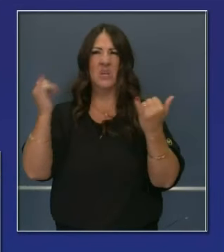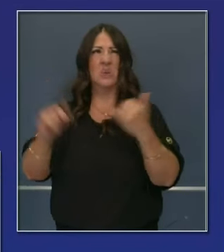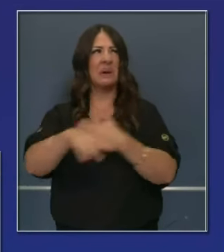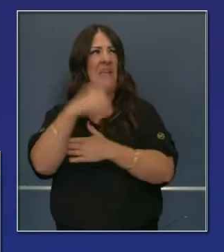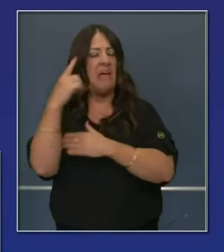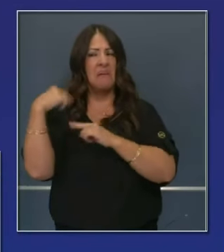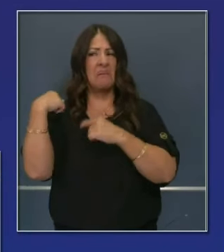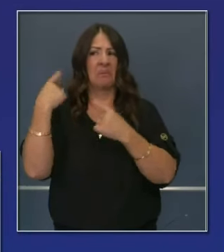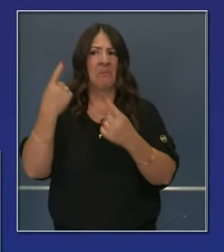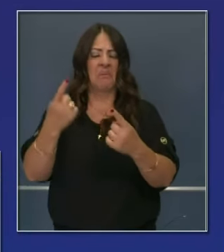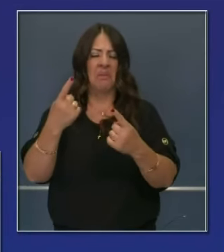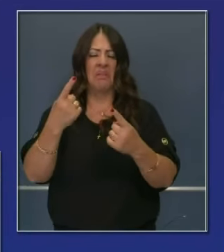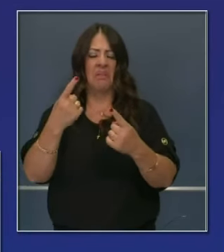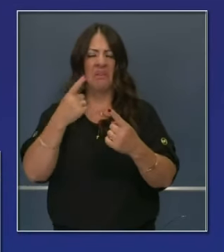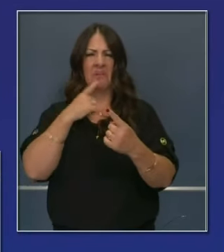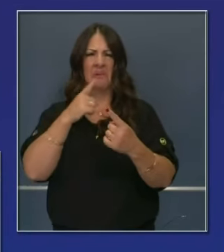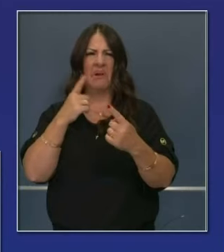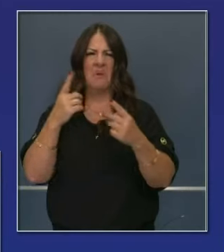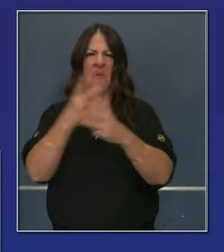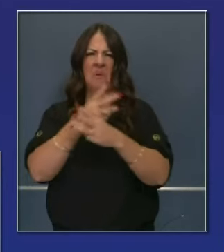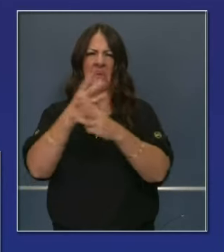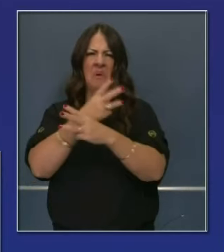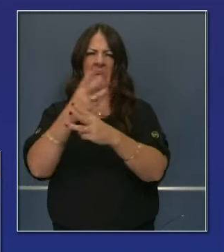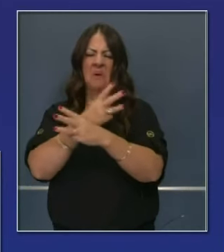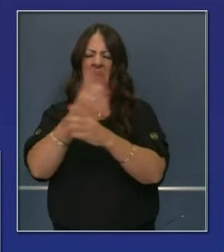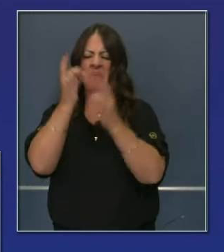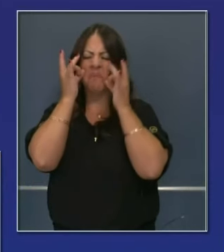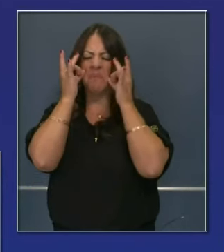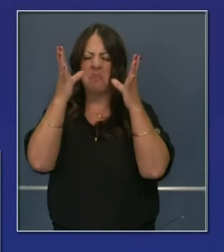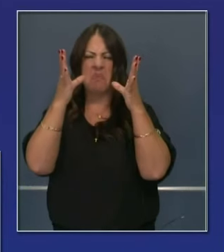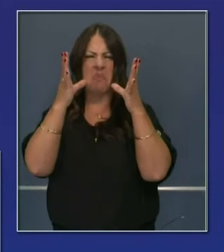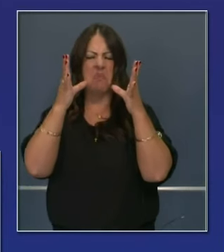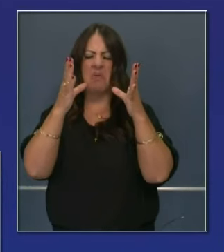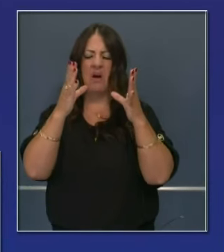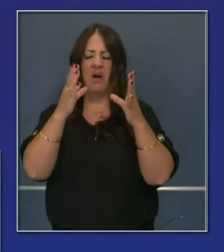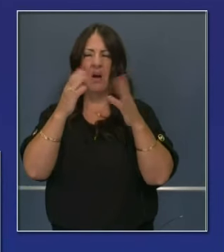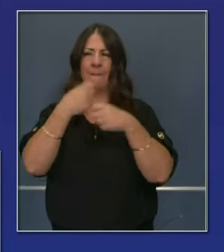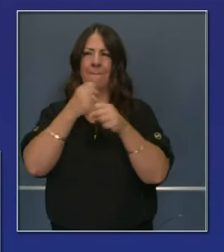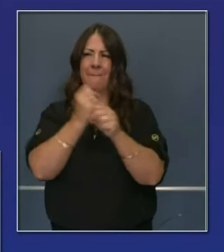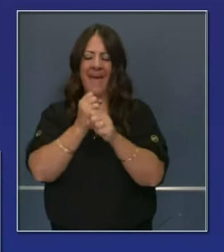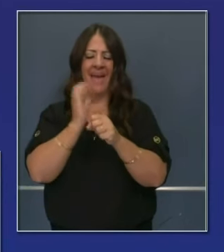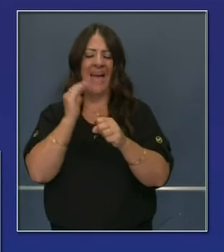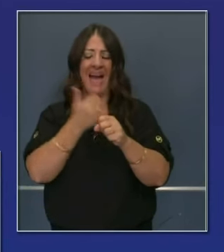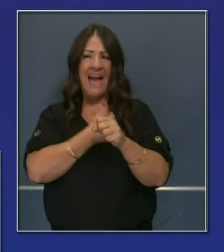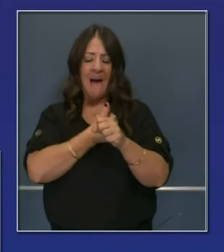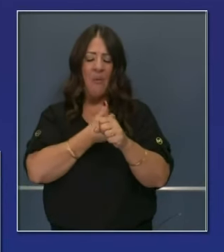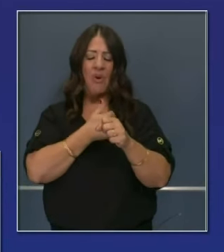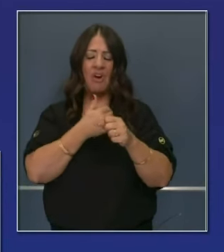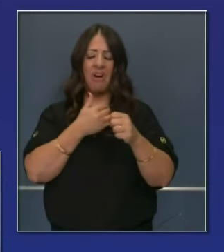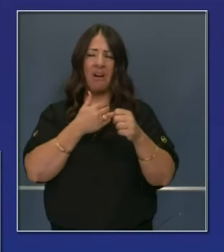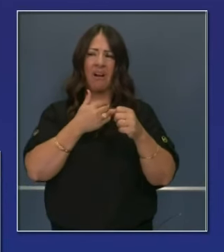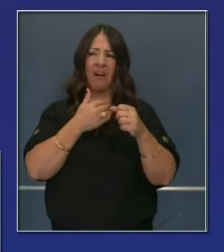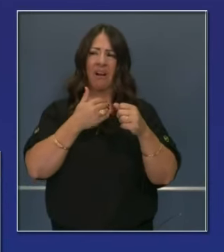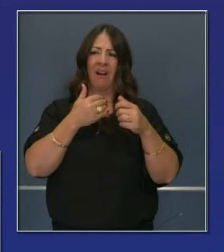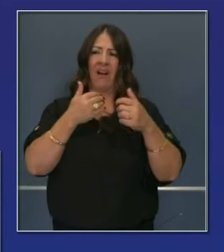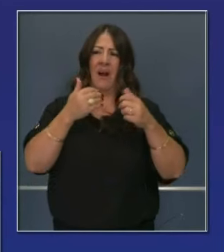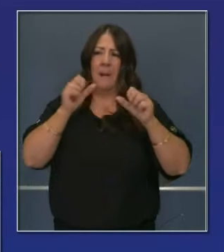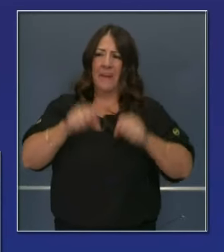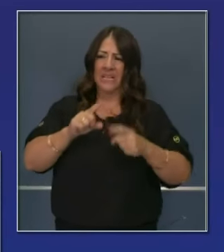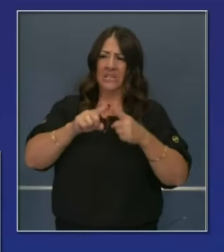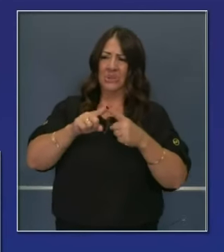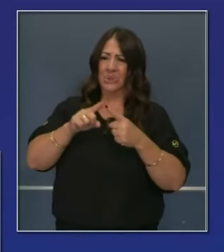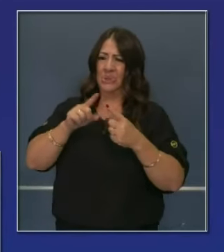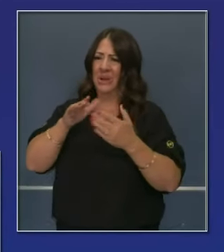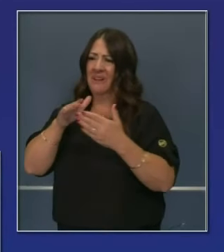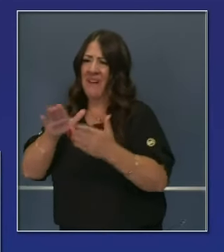fires is such that it is only made more challenging, worse in the conditions that Mother